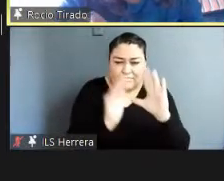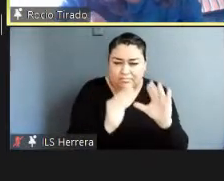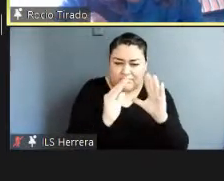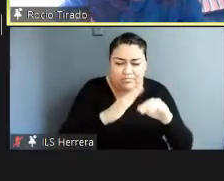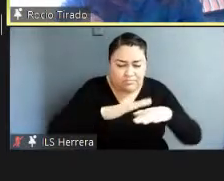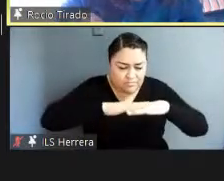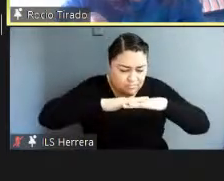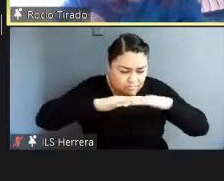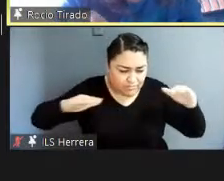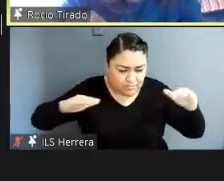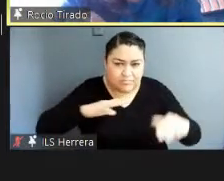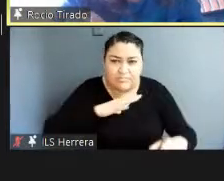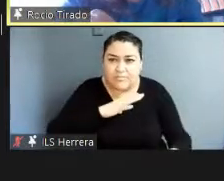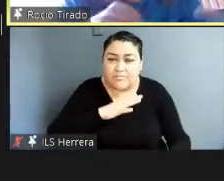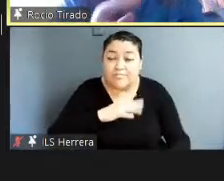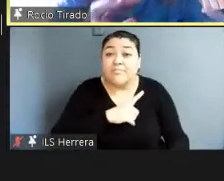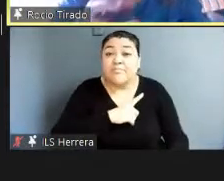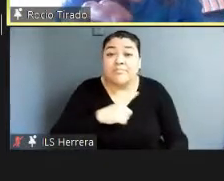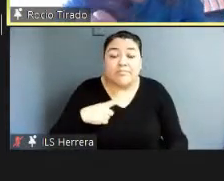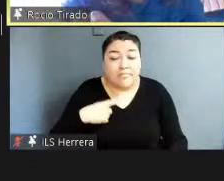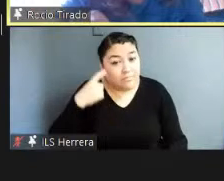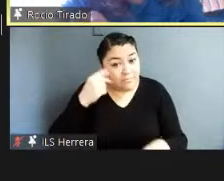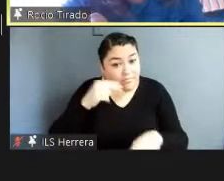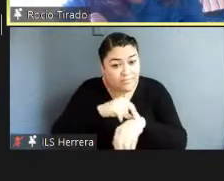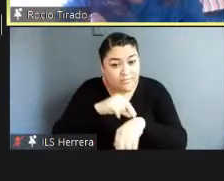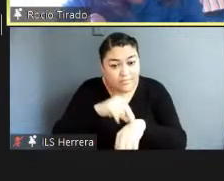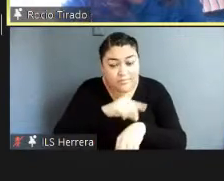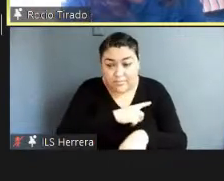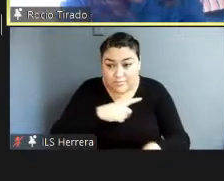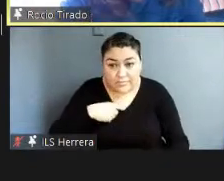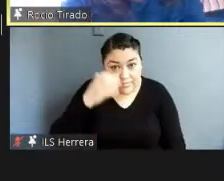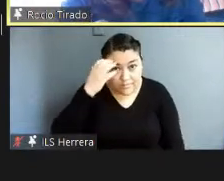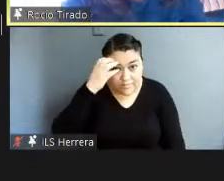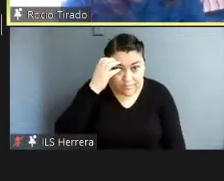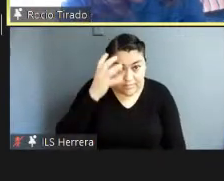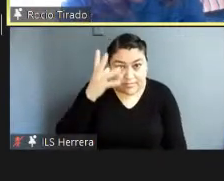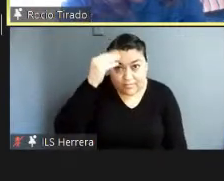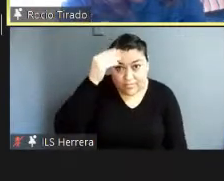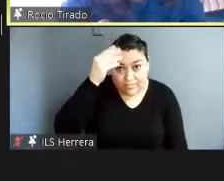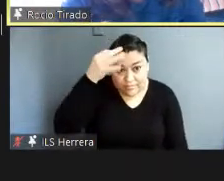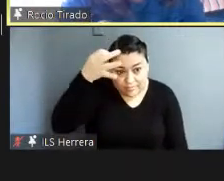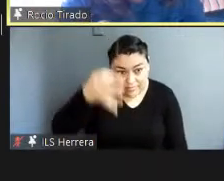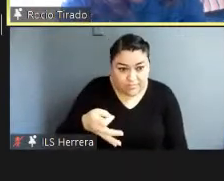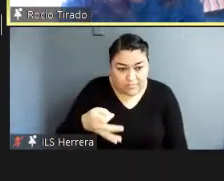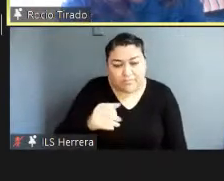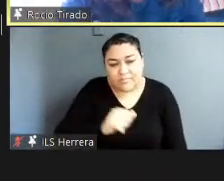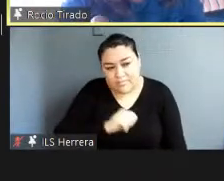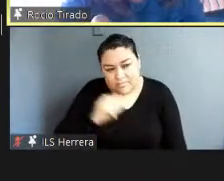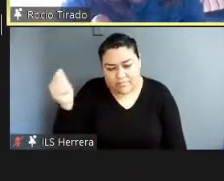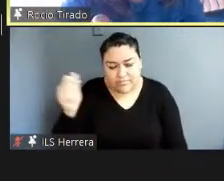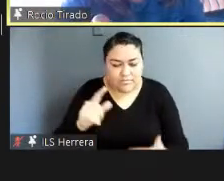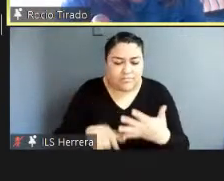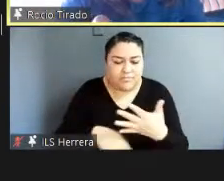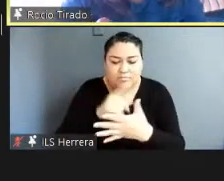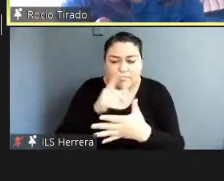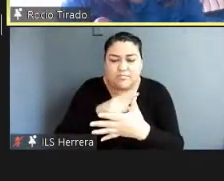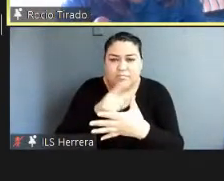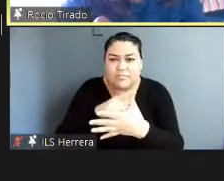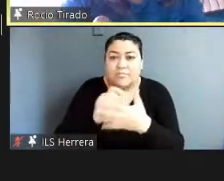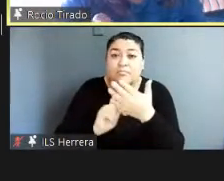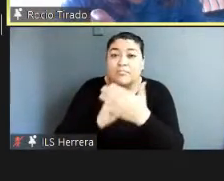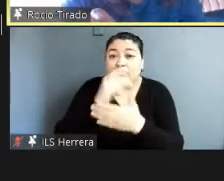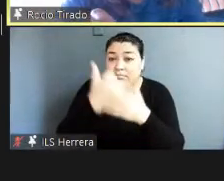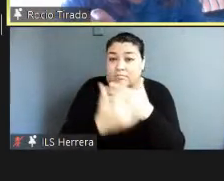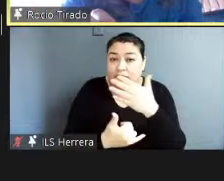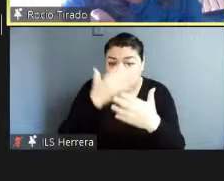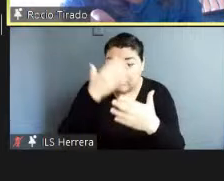perspective, and social training axis, because this is part of the physician's training, to design programs that